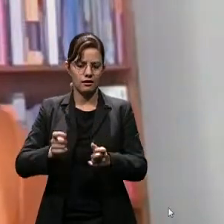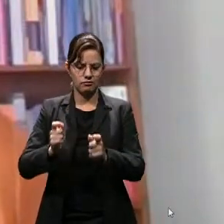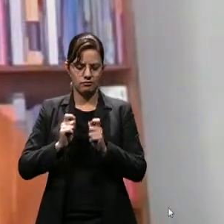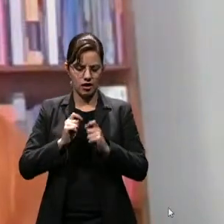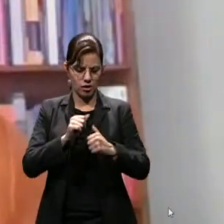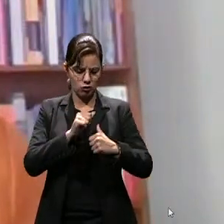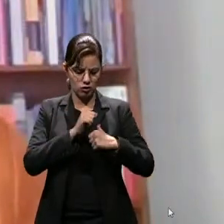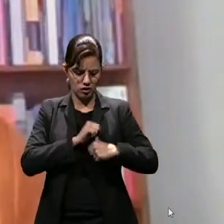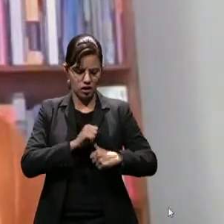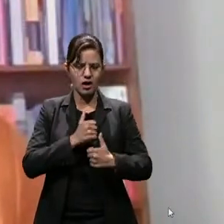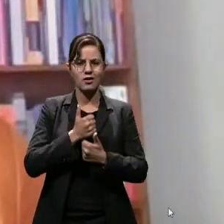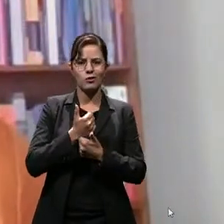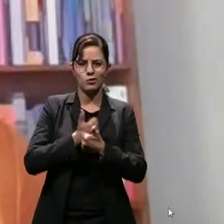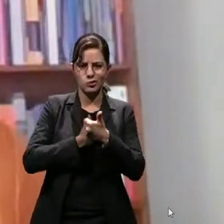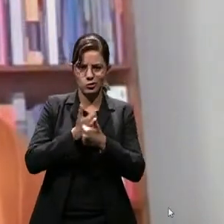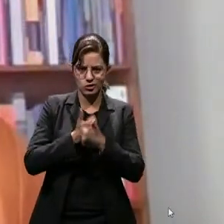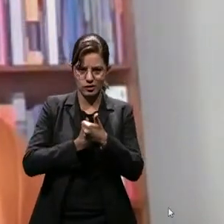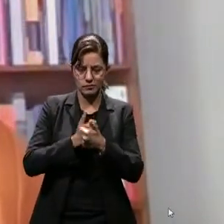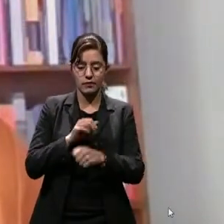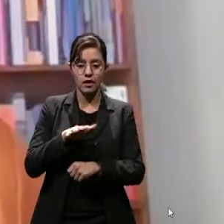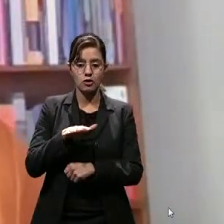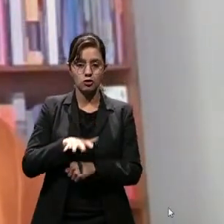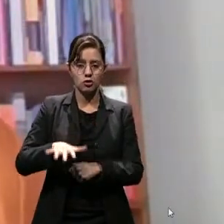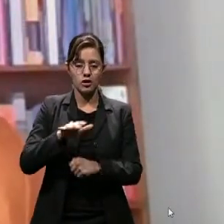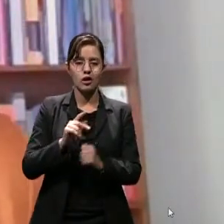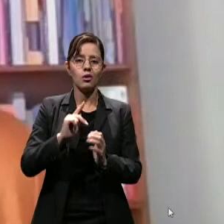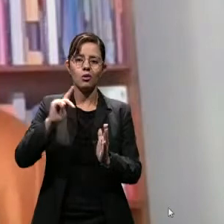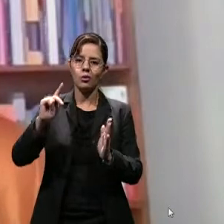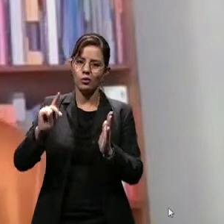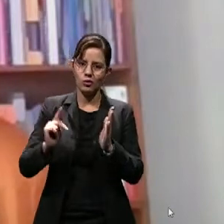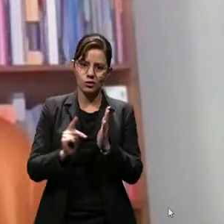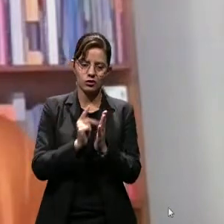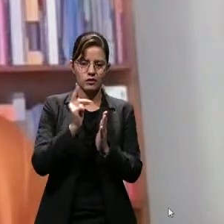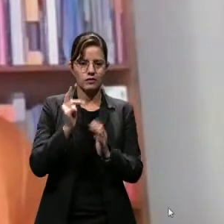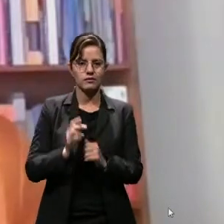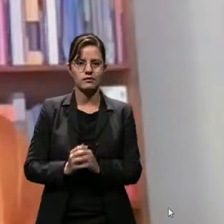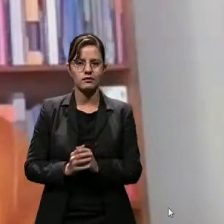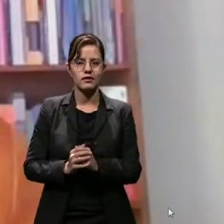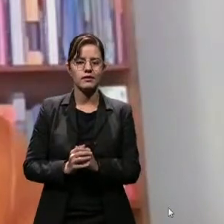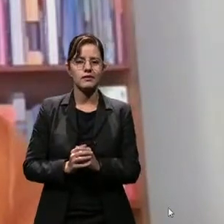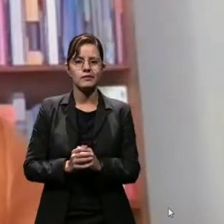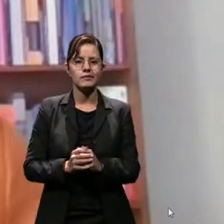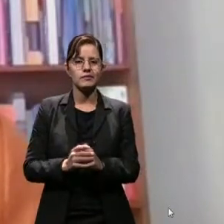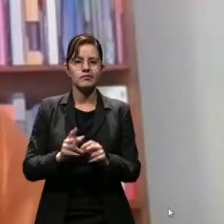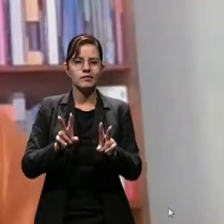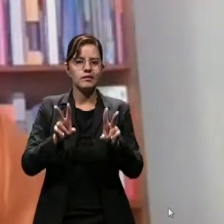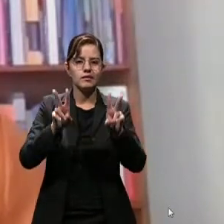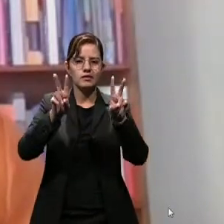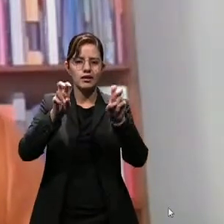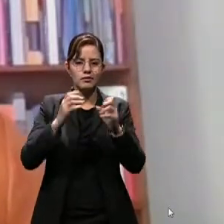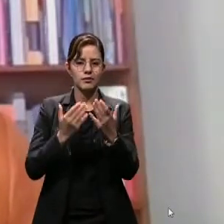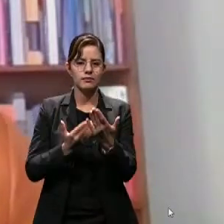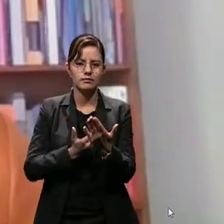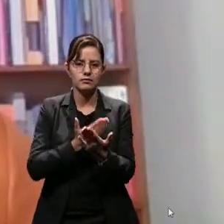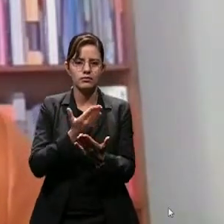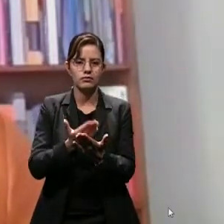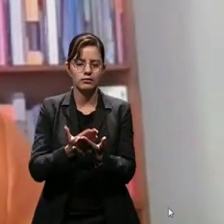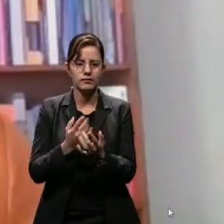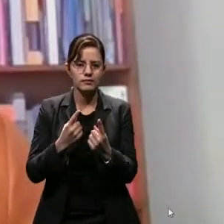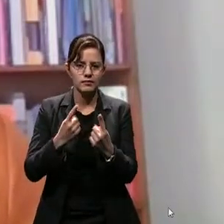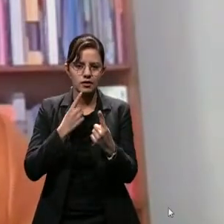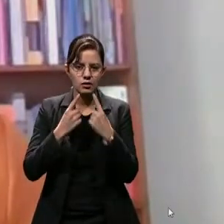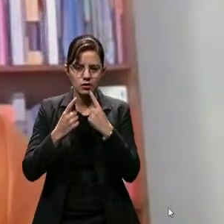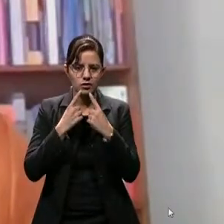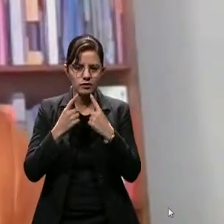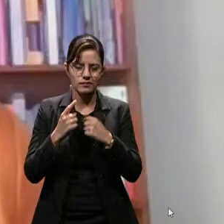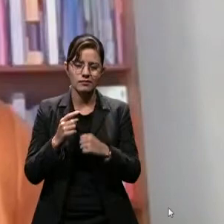political spaces in the region, once again, we start the debate